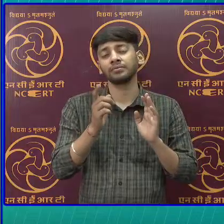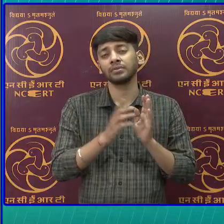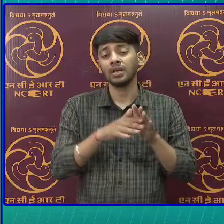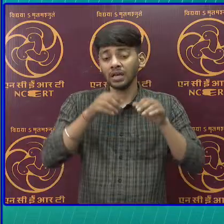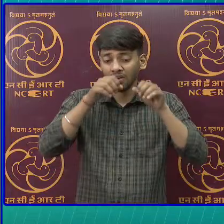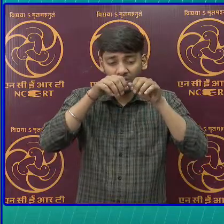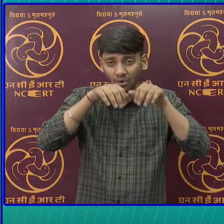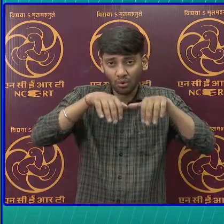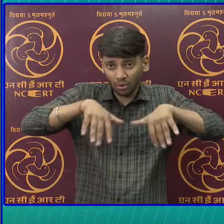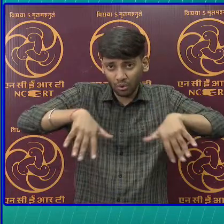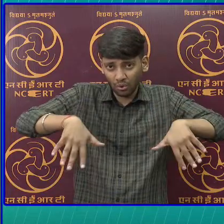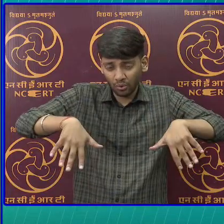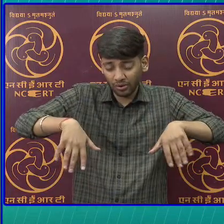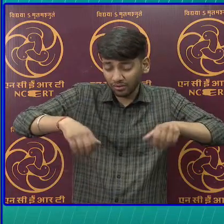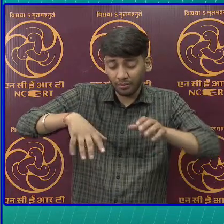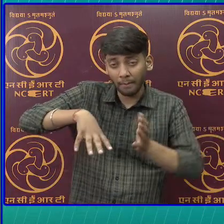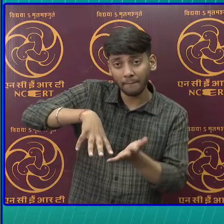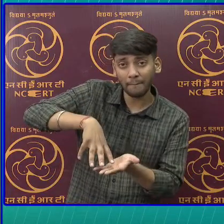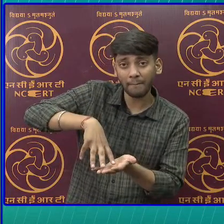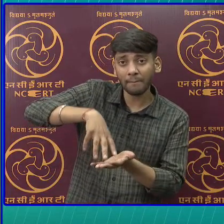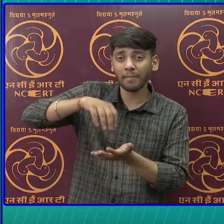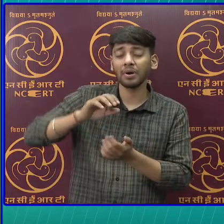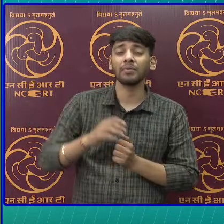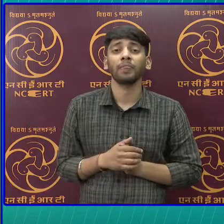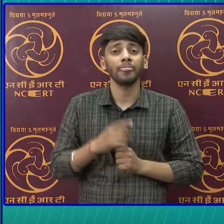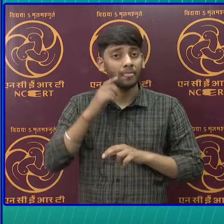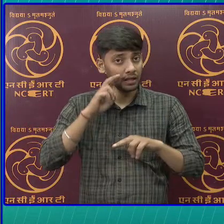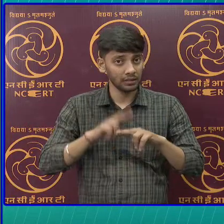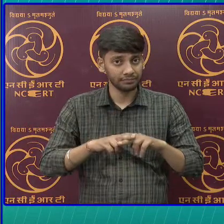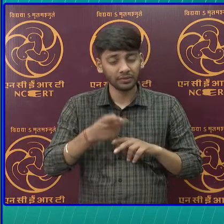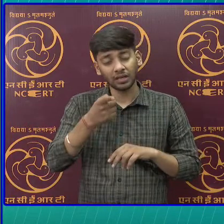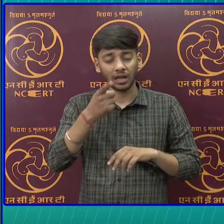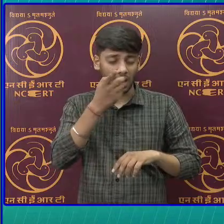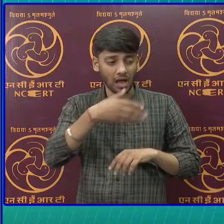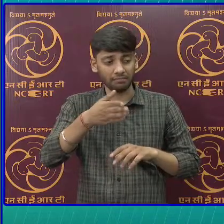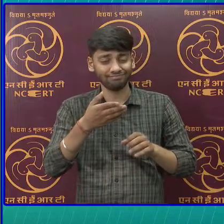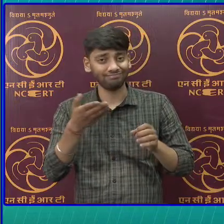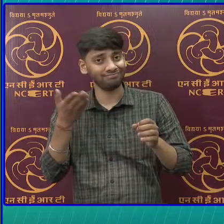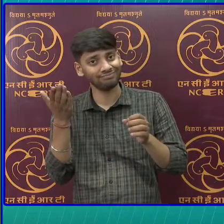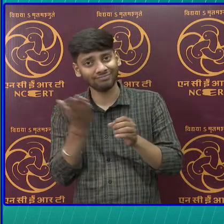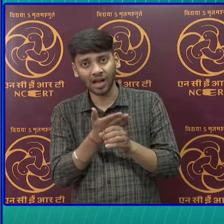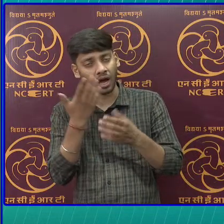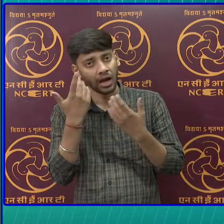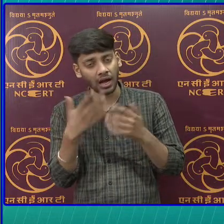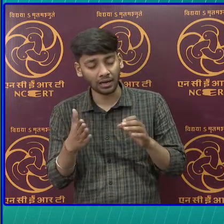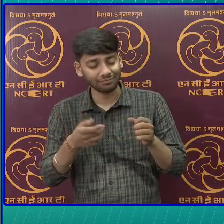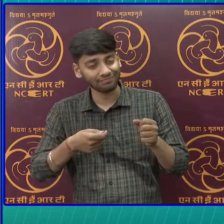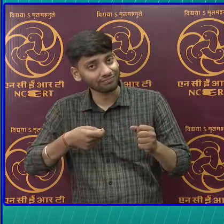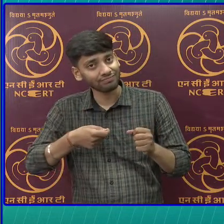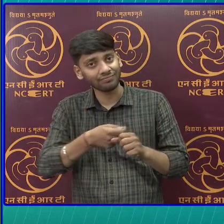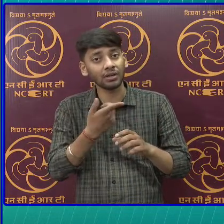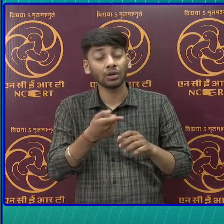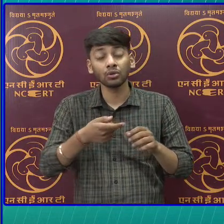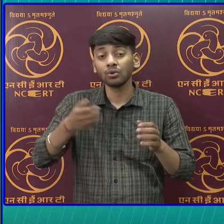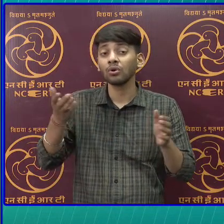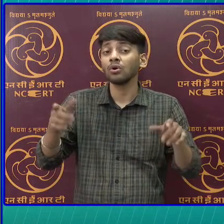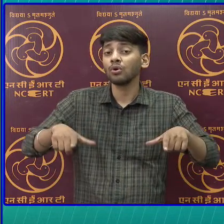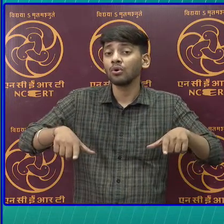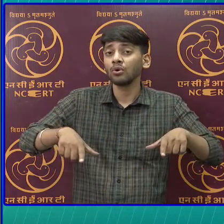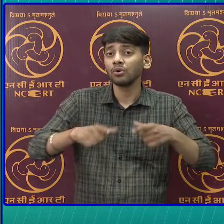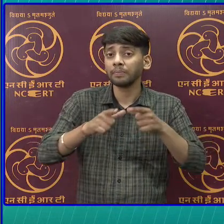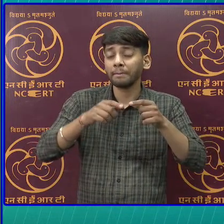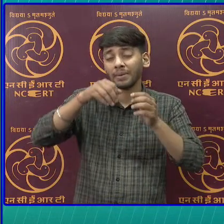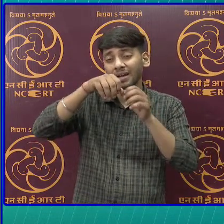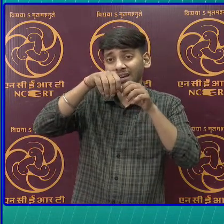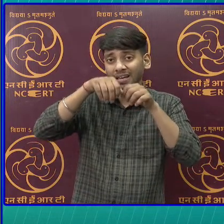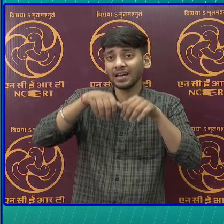be pulled out of the anchoring earth. So if you want to kill tree, then you have to pull out its root. Okay, it